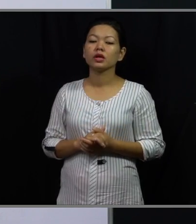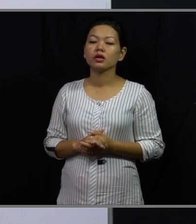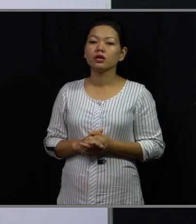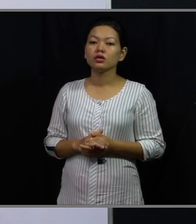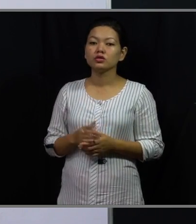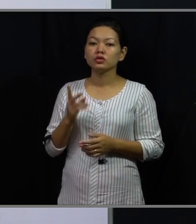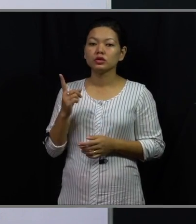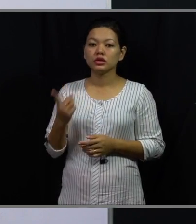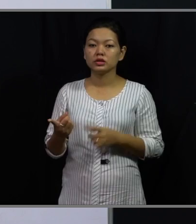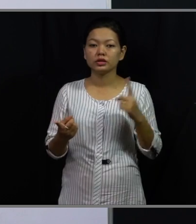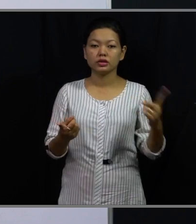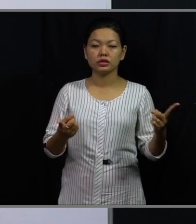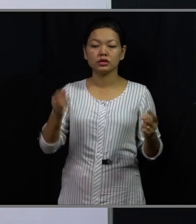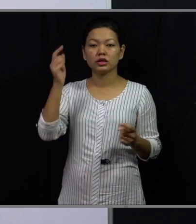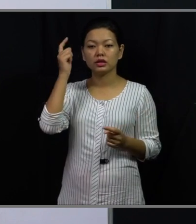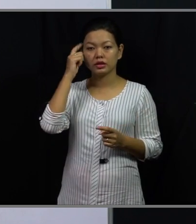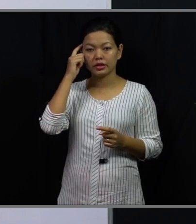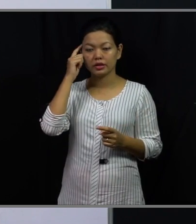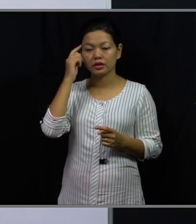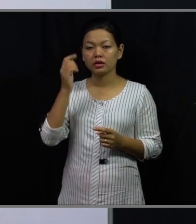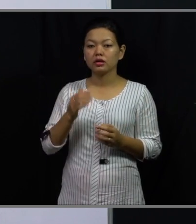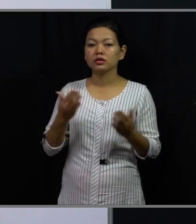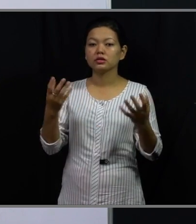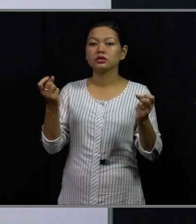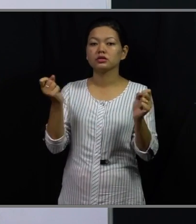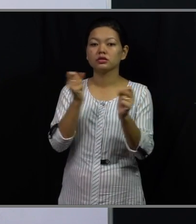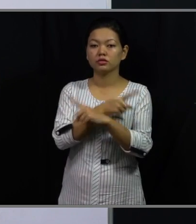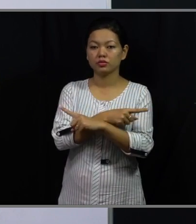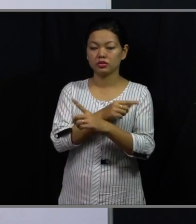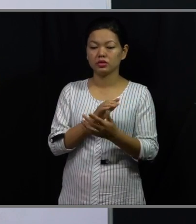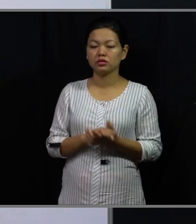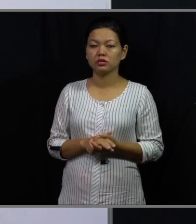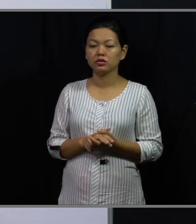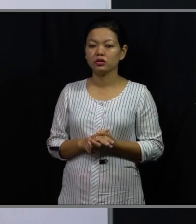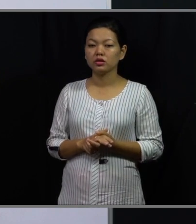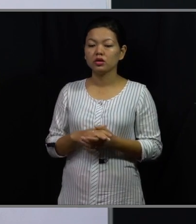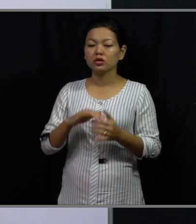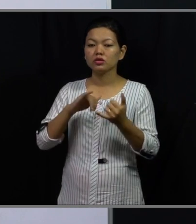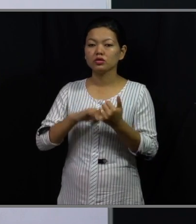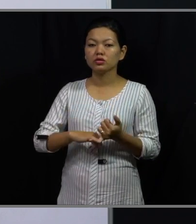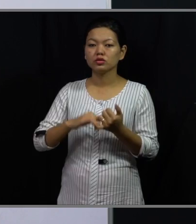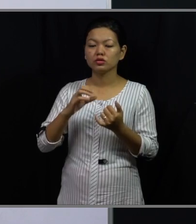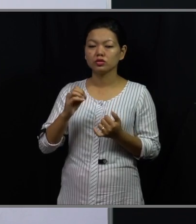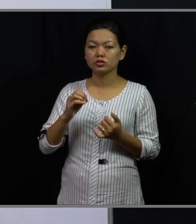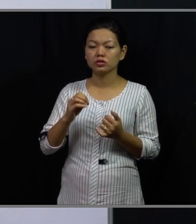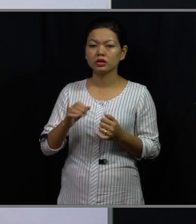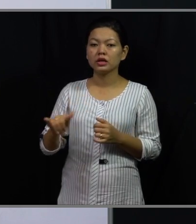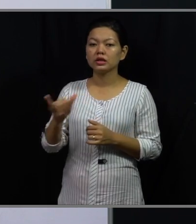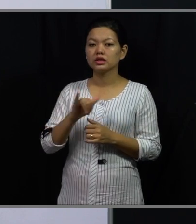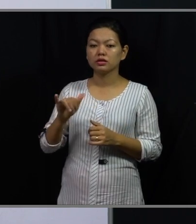which relates to the society. And that is the reason why they say that sociology as a science should be